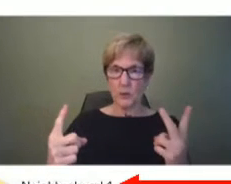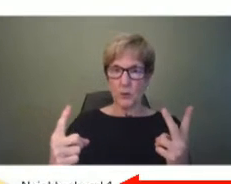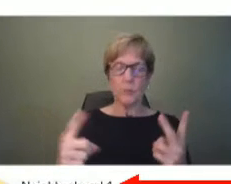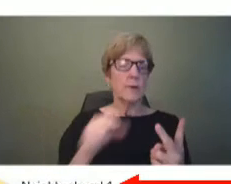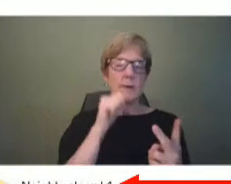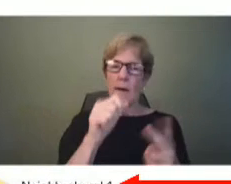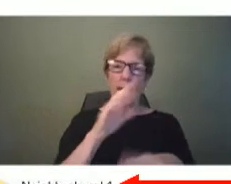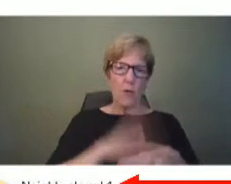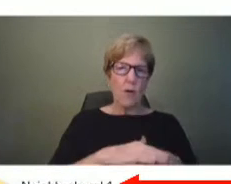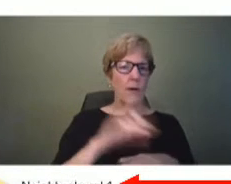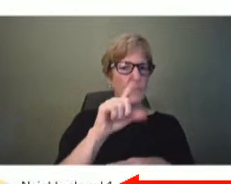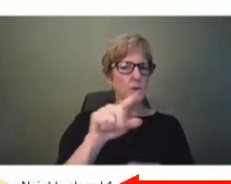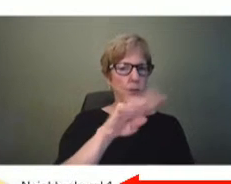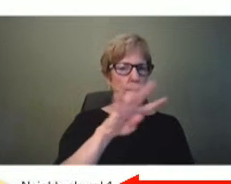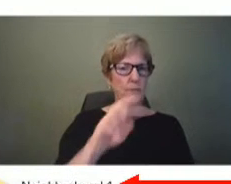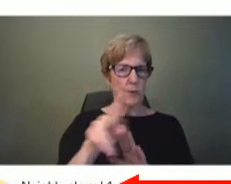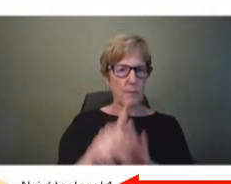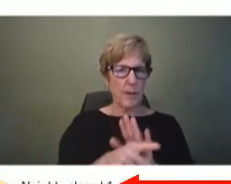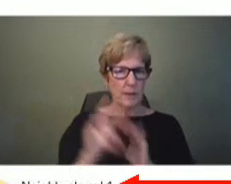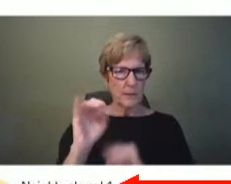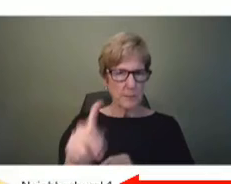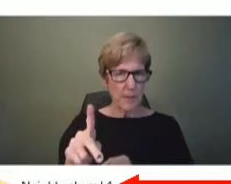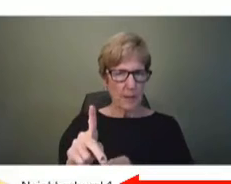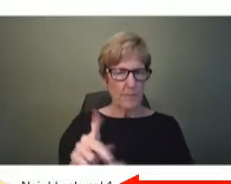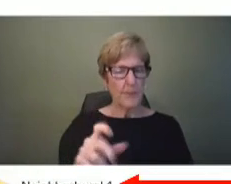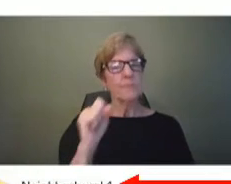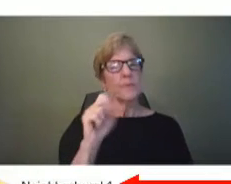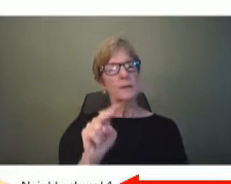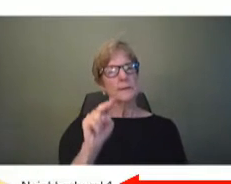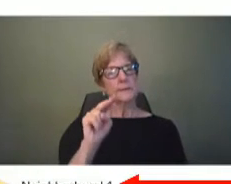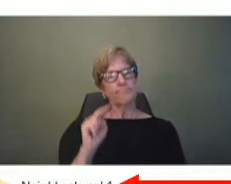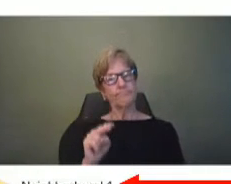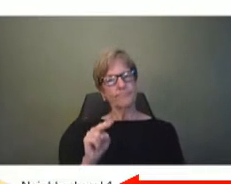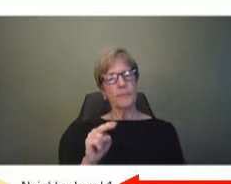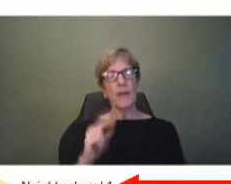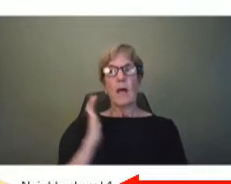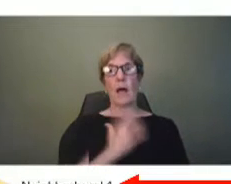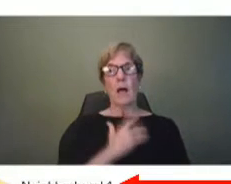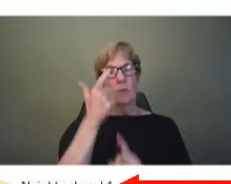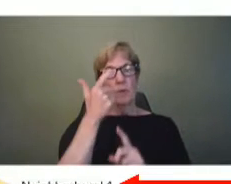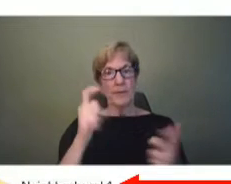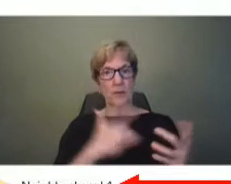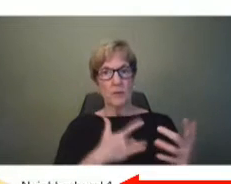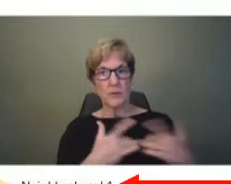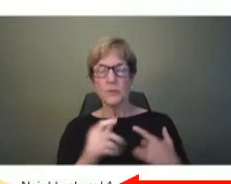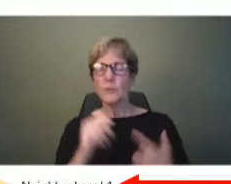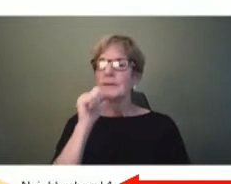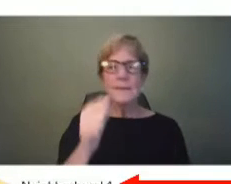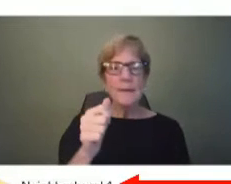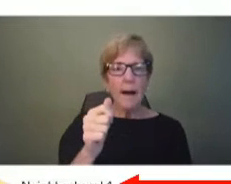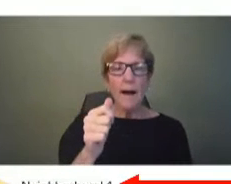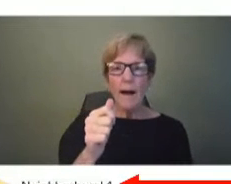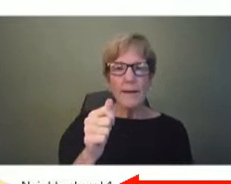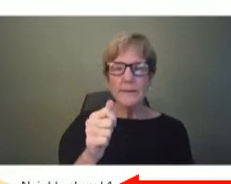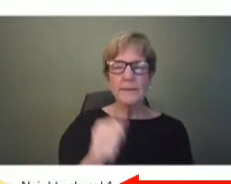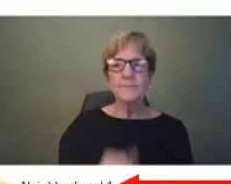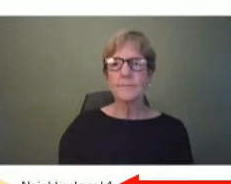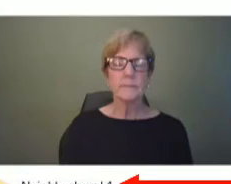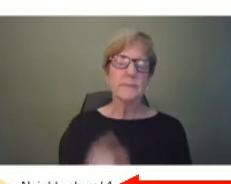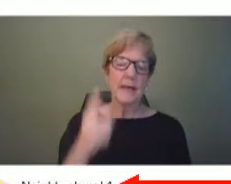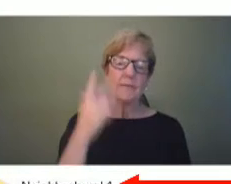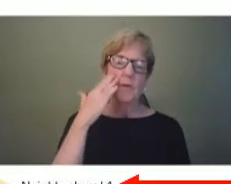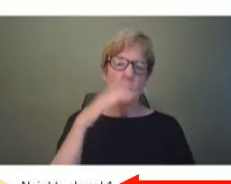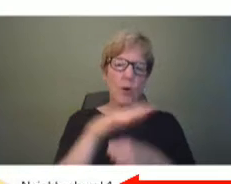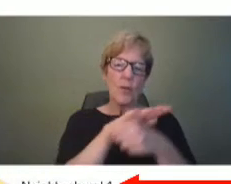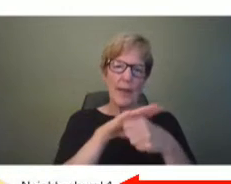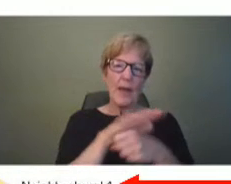map um and kind of stepping back one of our you know our bigger concerns is not if you know if you're familiar with this area it's a you